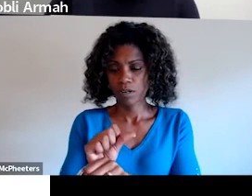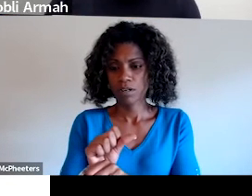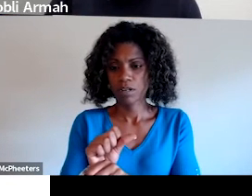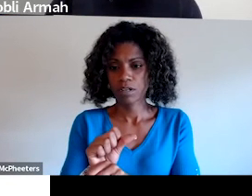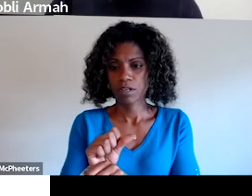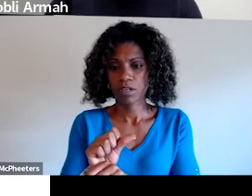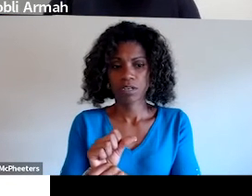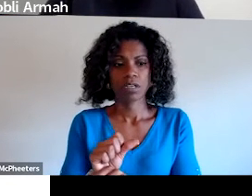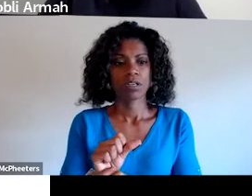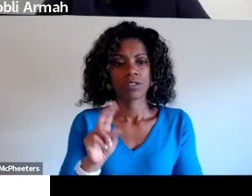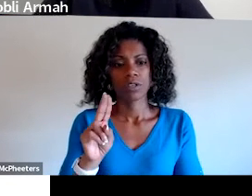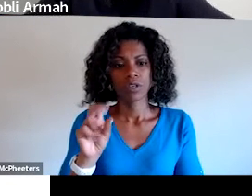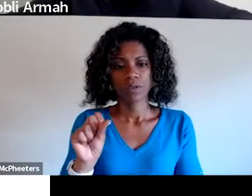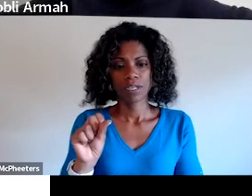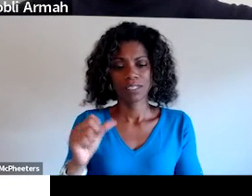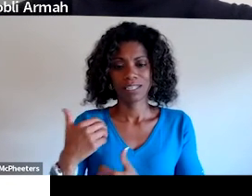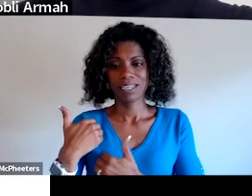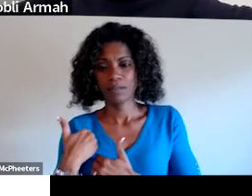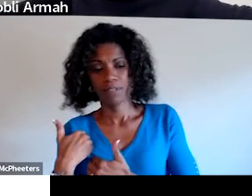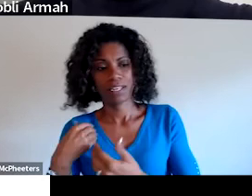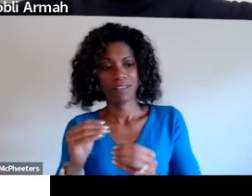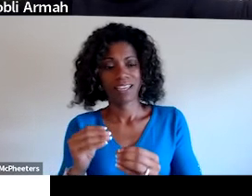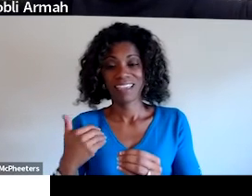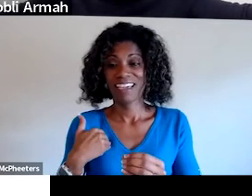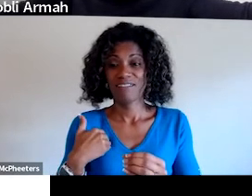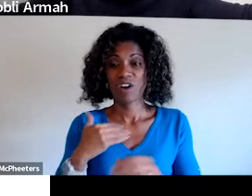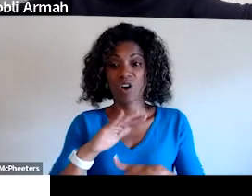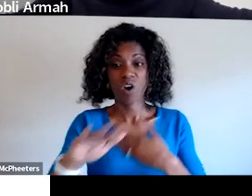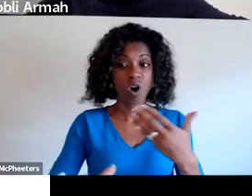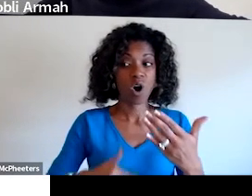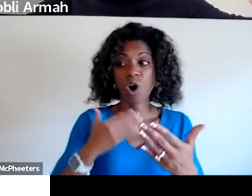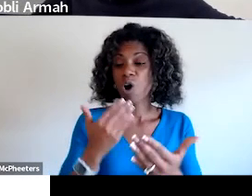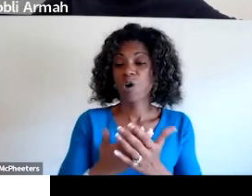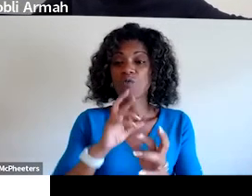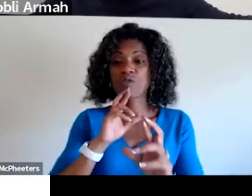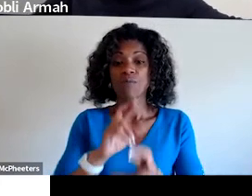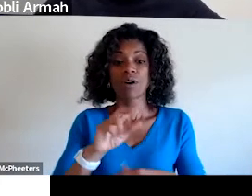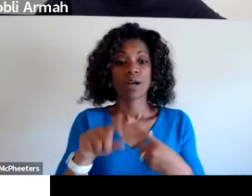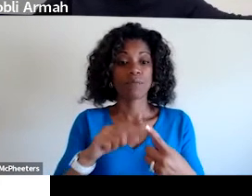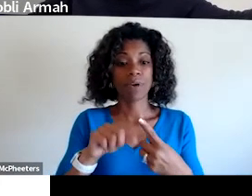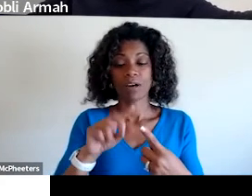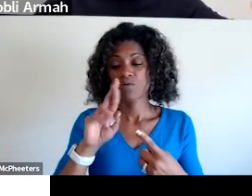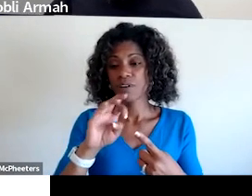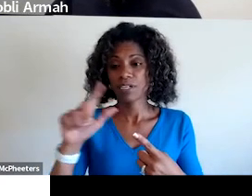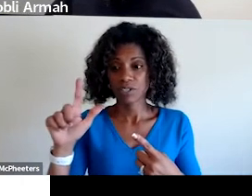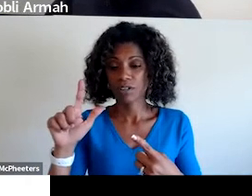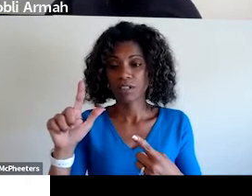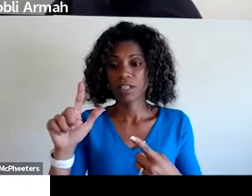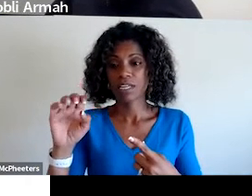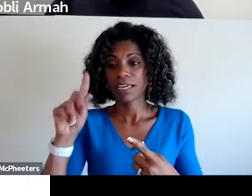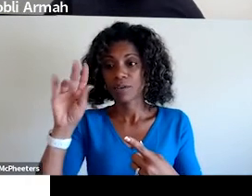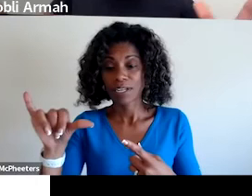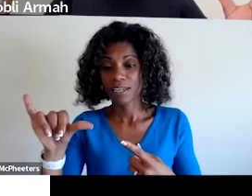Government Accountability Office. They have a whole report infrastructure out about racial equity from a nonpartisan